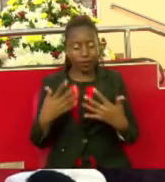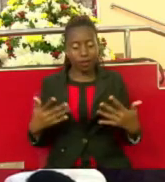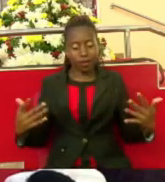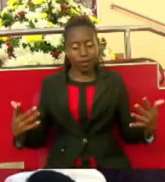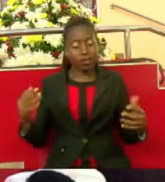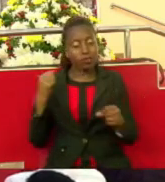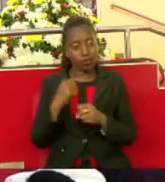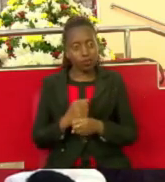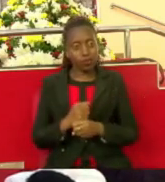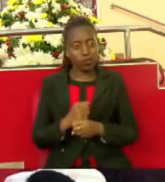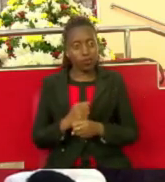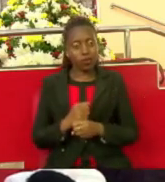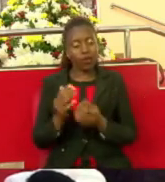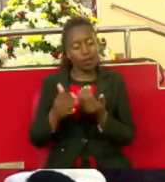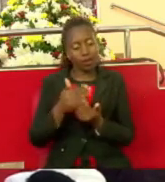could hold the children.